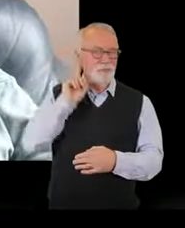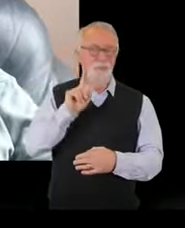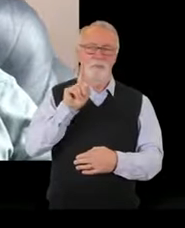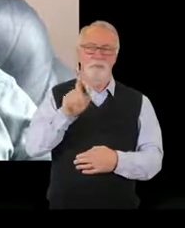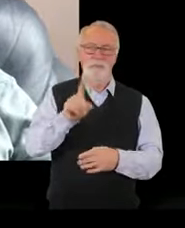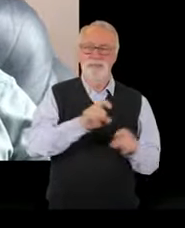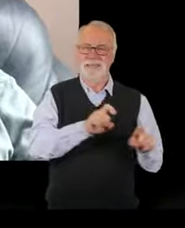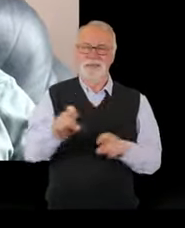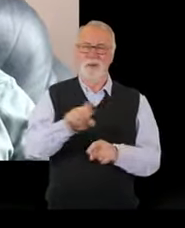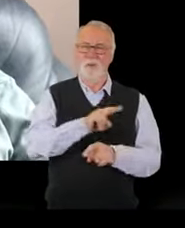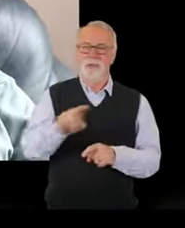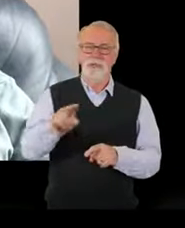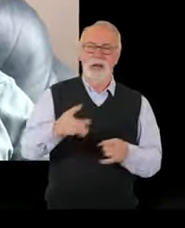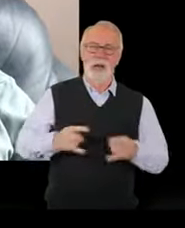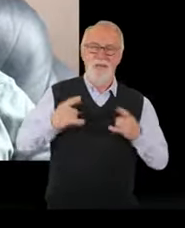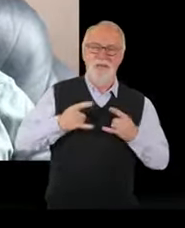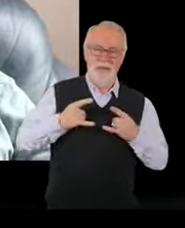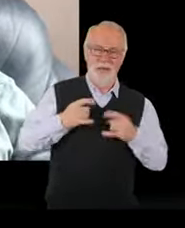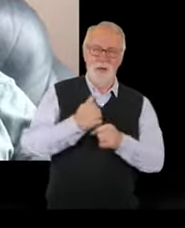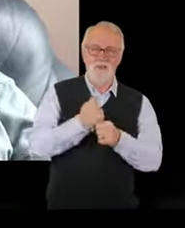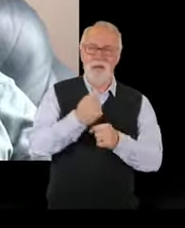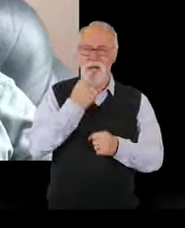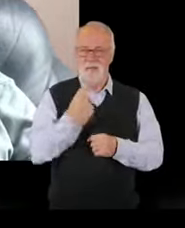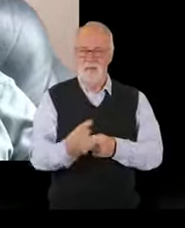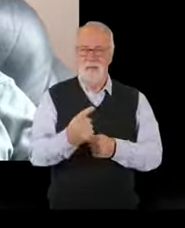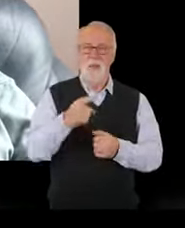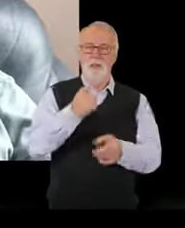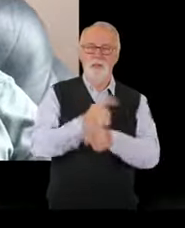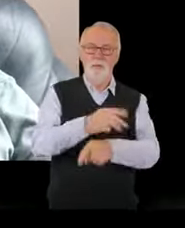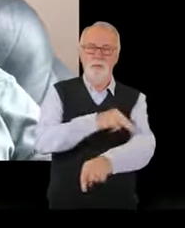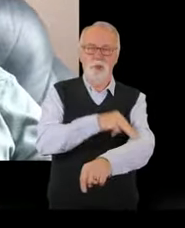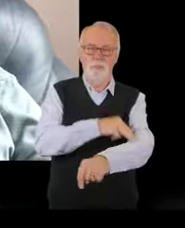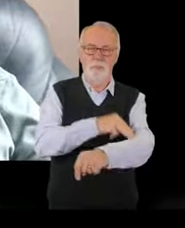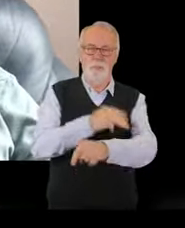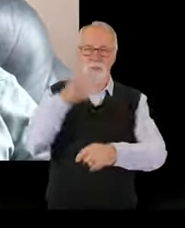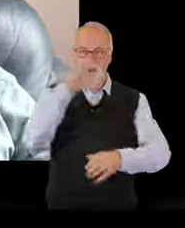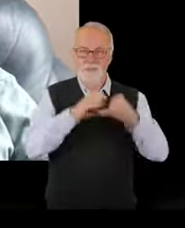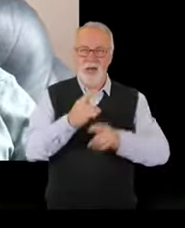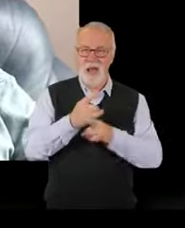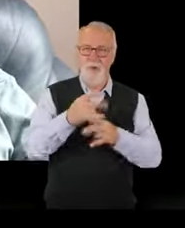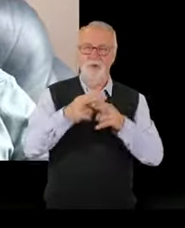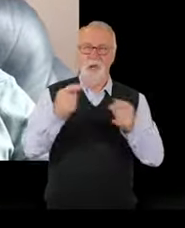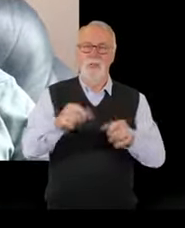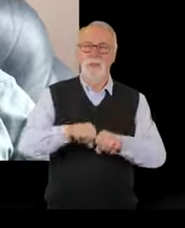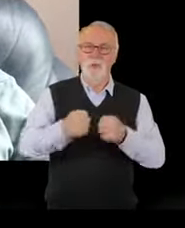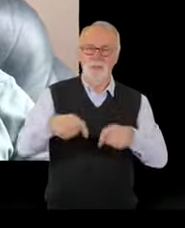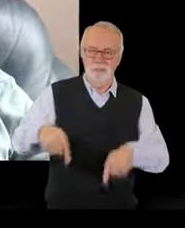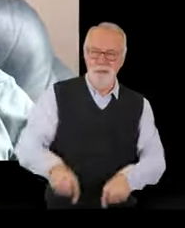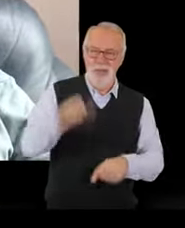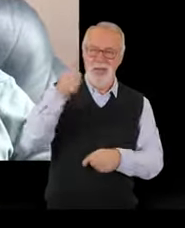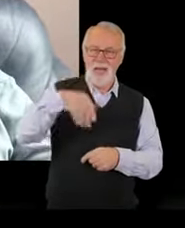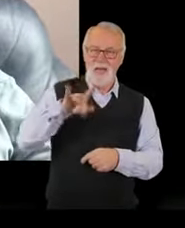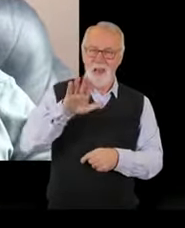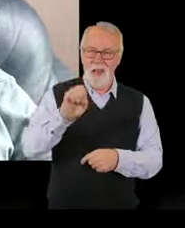But he still wasn't keen on actually admitting that there was actually a problem or seeking help. Until he broke his